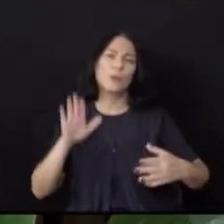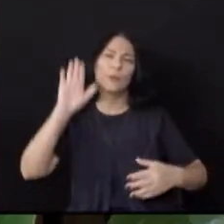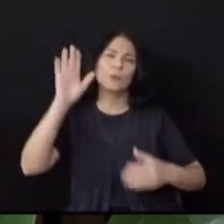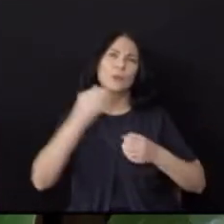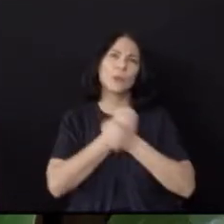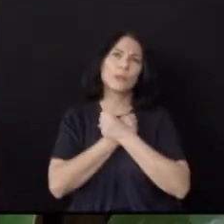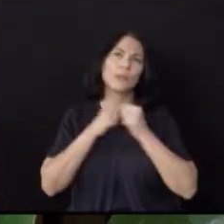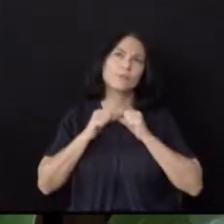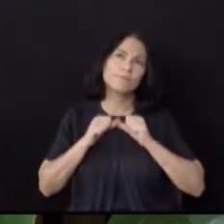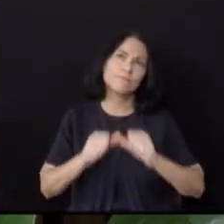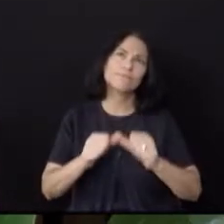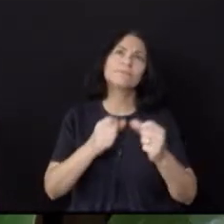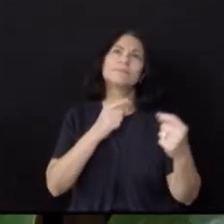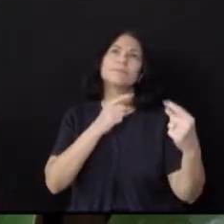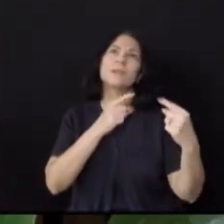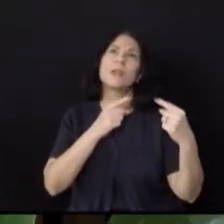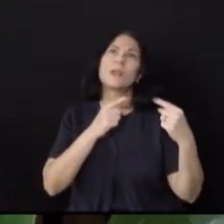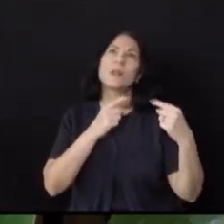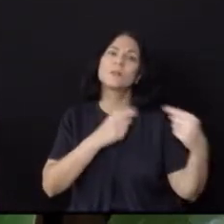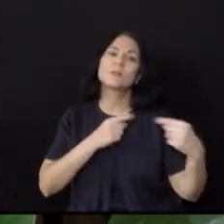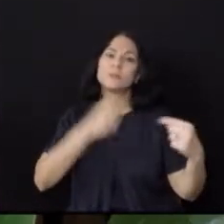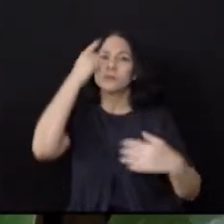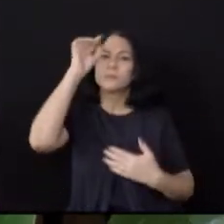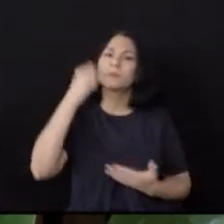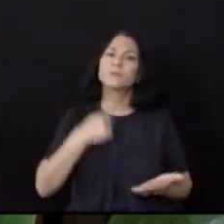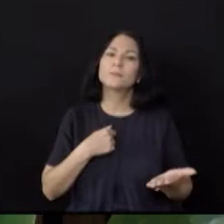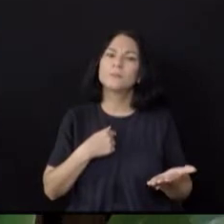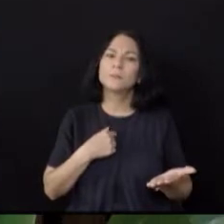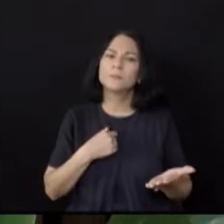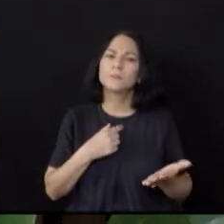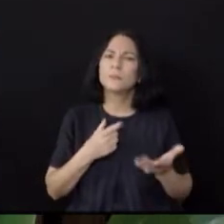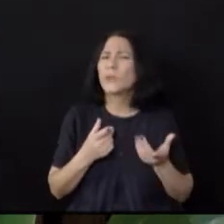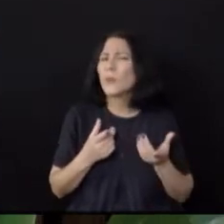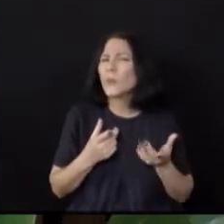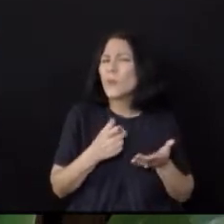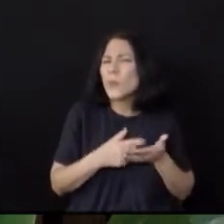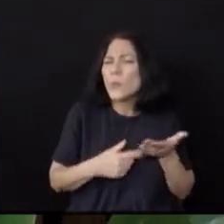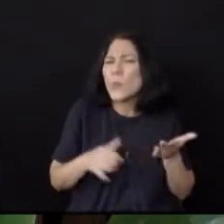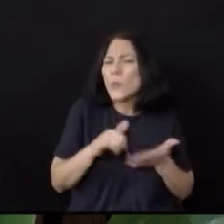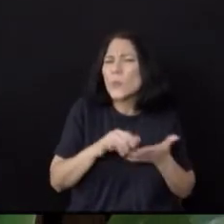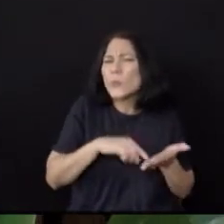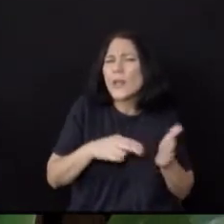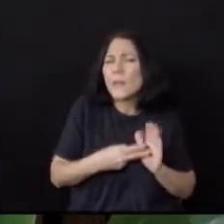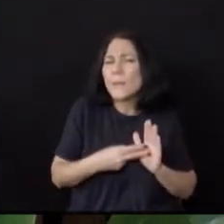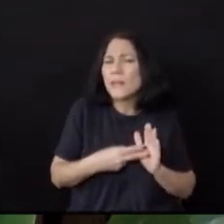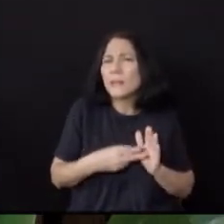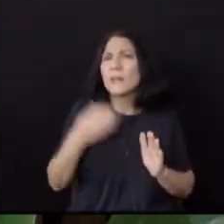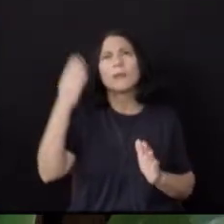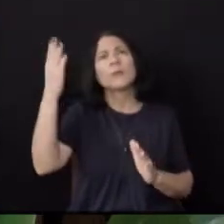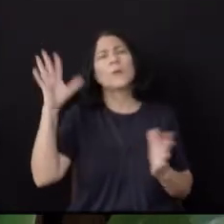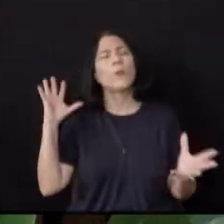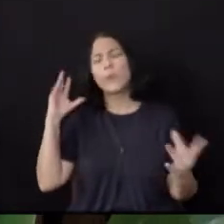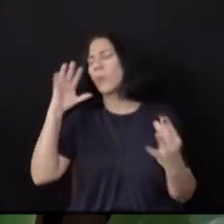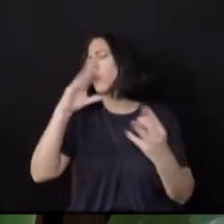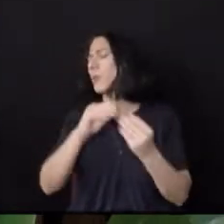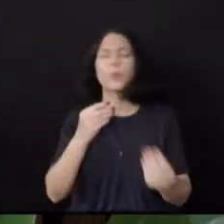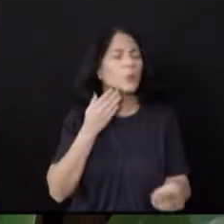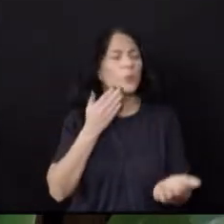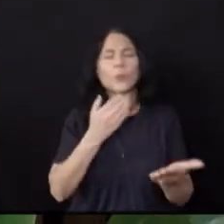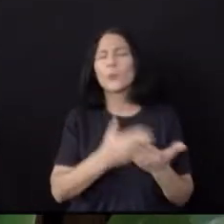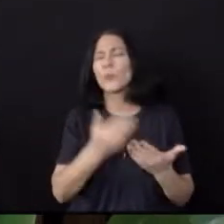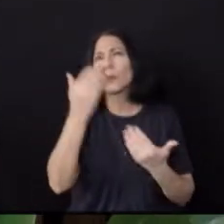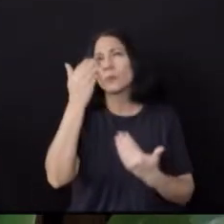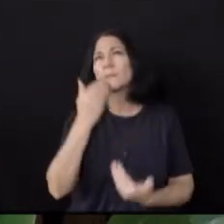me. What does that mean to you? And you have been so, so good to me.